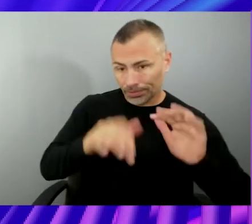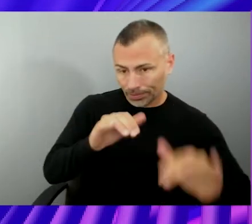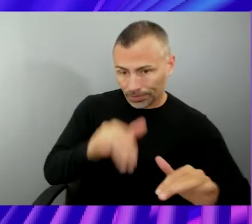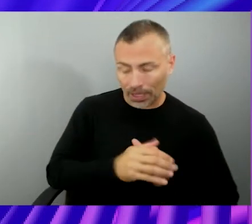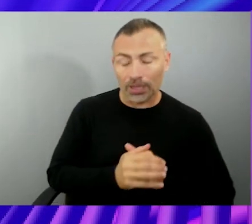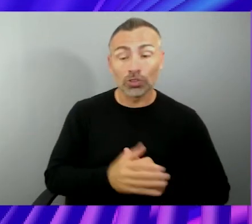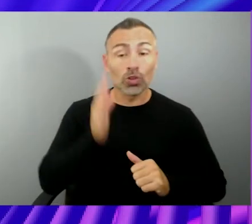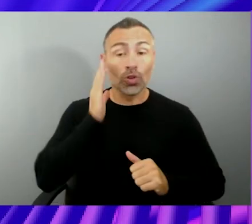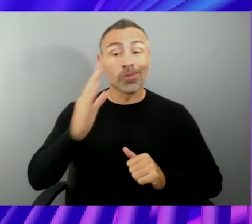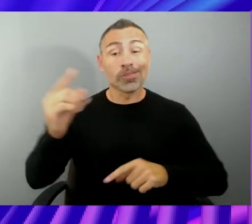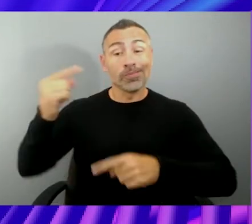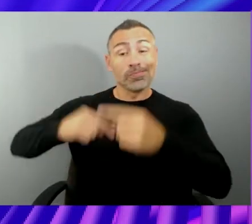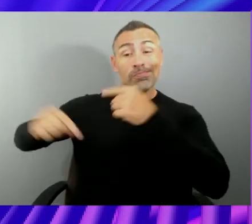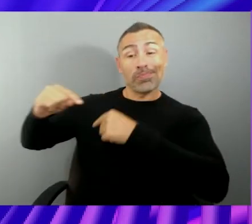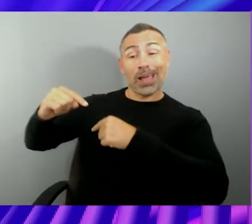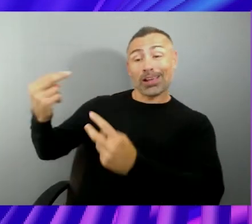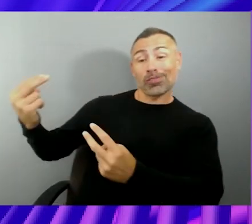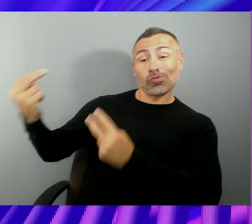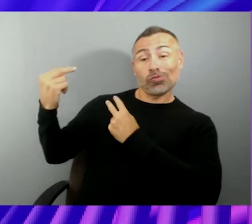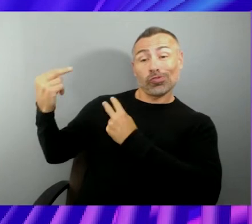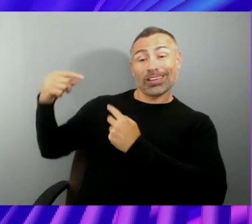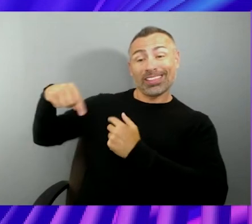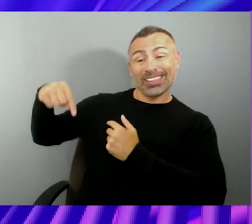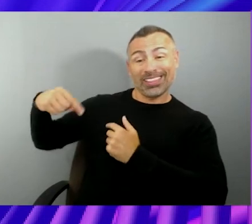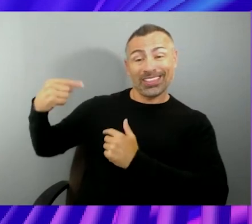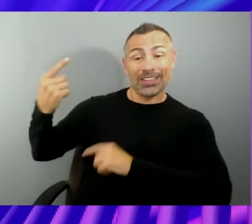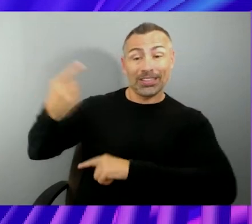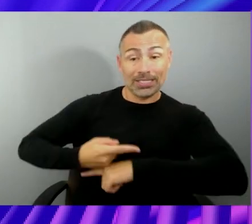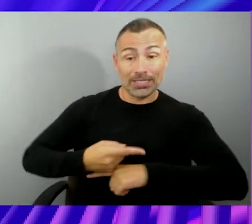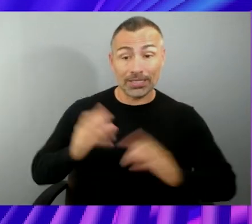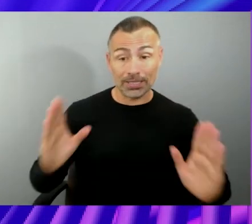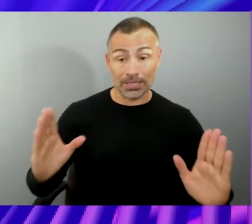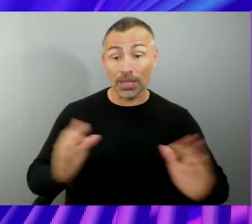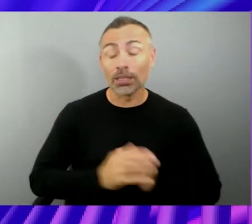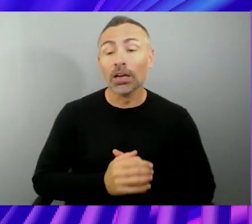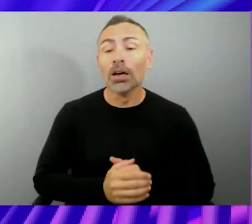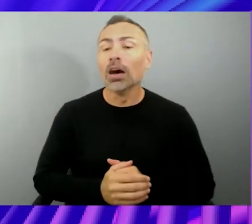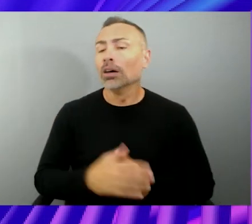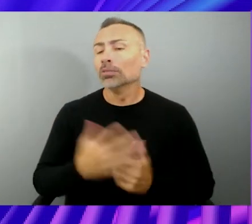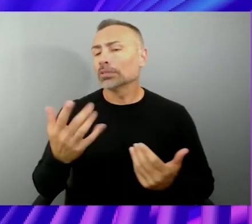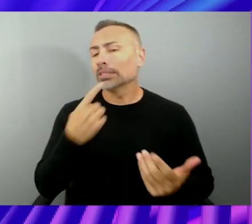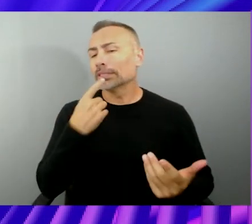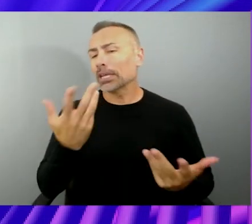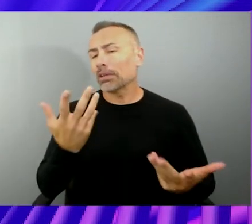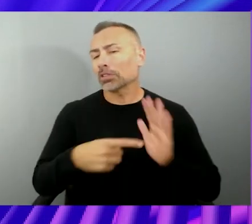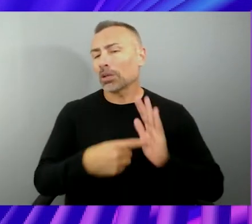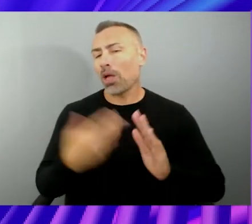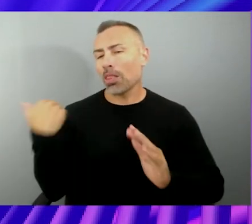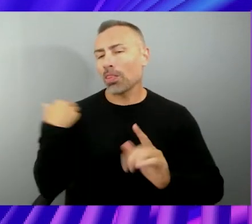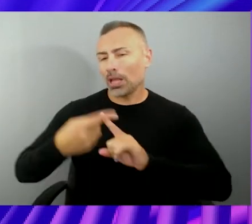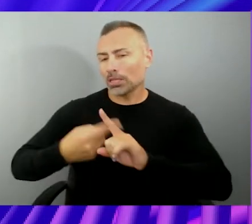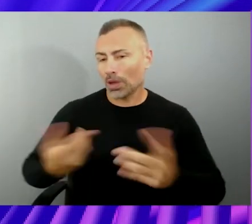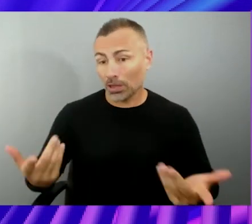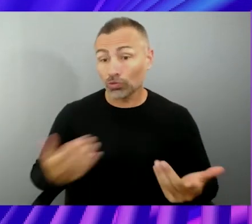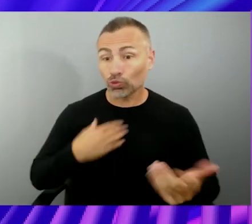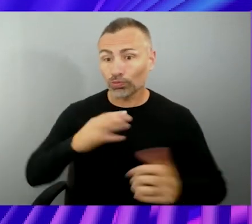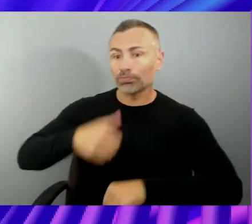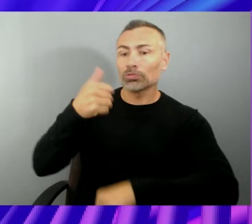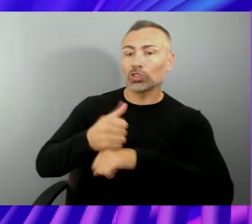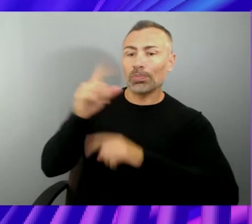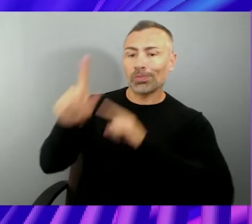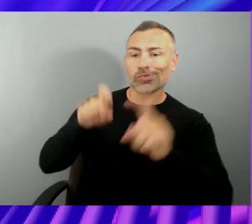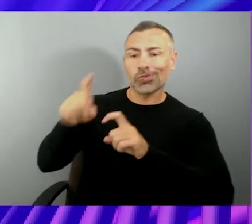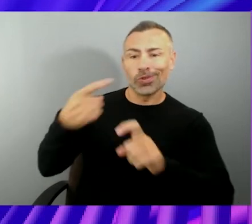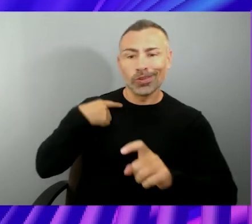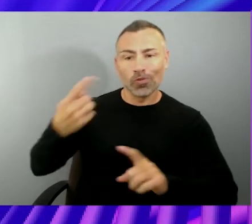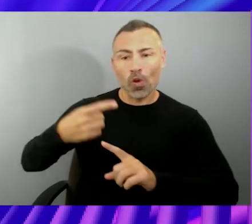I could set this last month, so instead of looking at 10 terabytes of CloudTrail logs, I'm only looking at the last month of logs in order to speed it up, because that's all I care about right